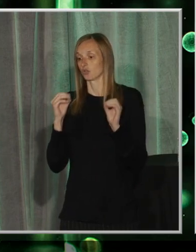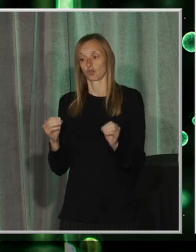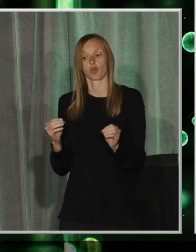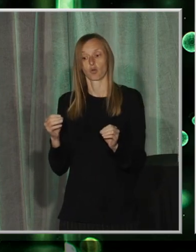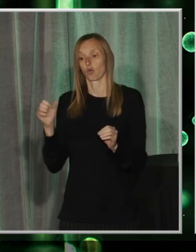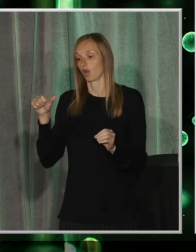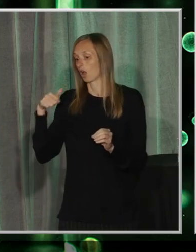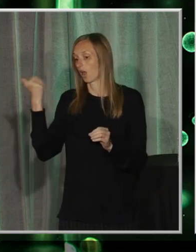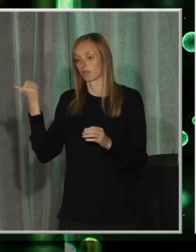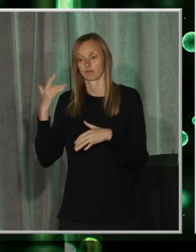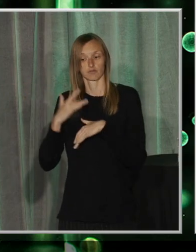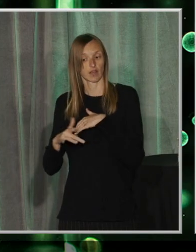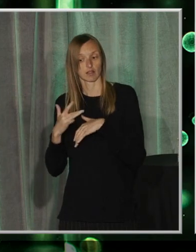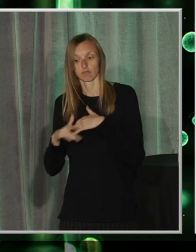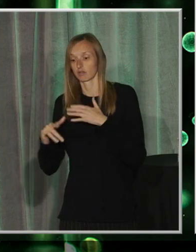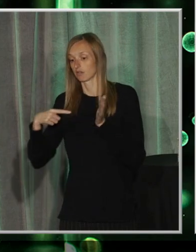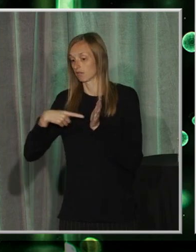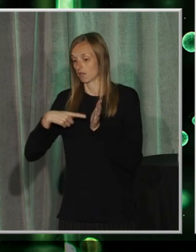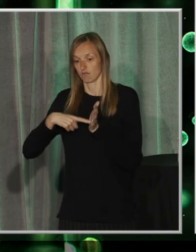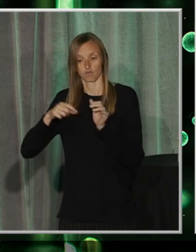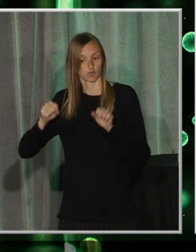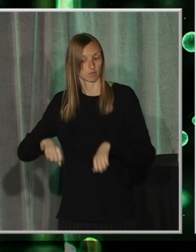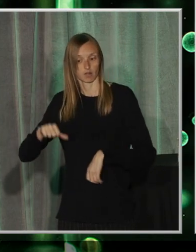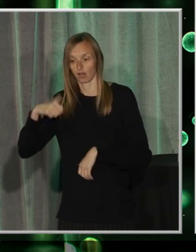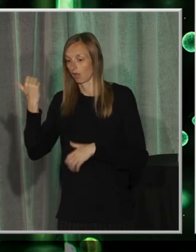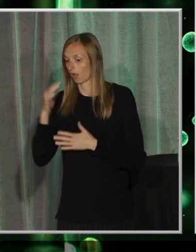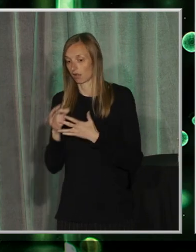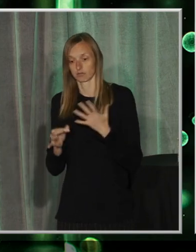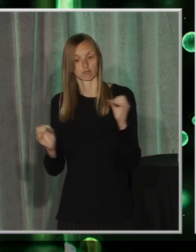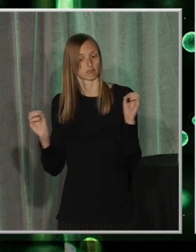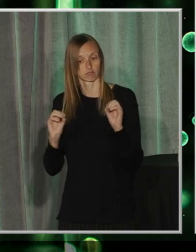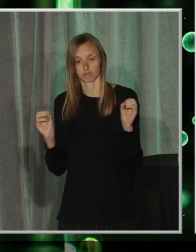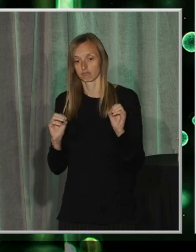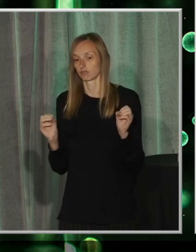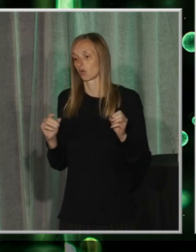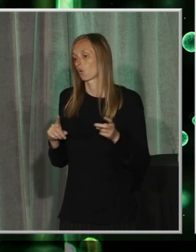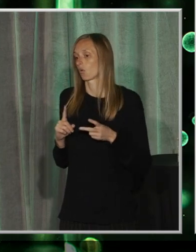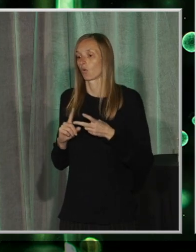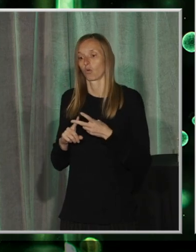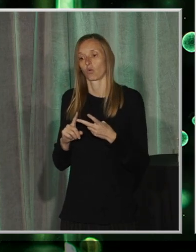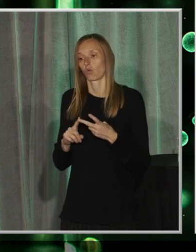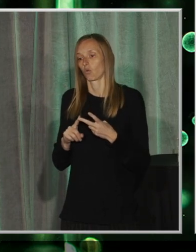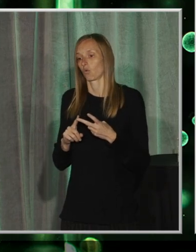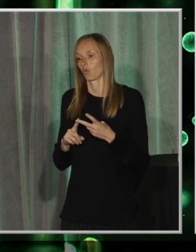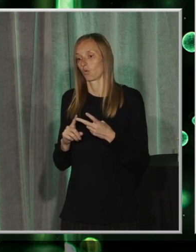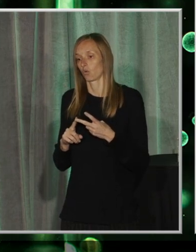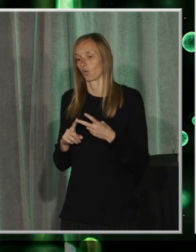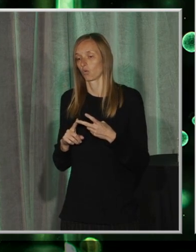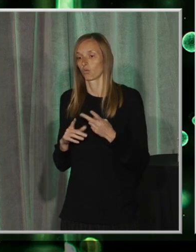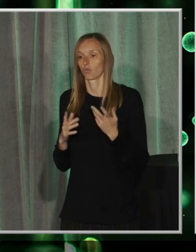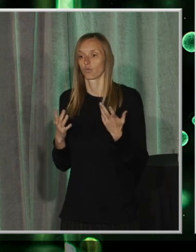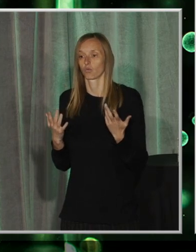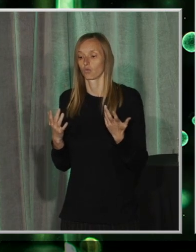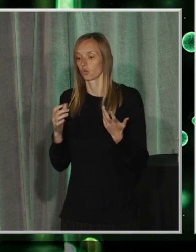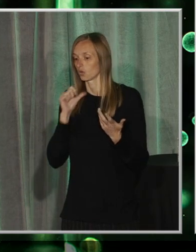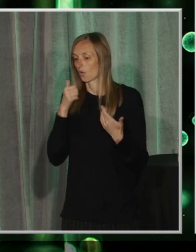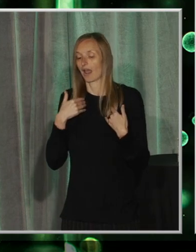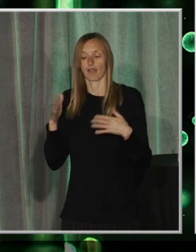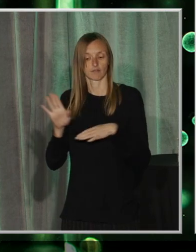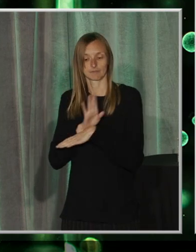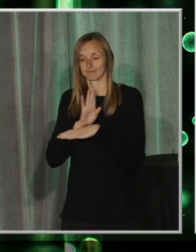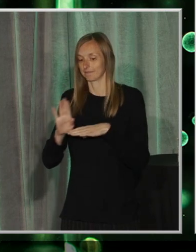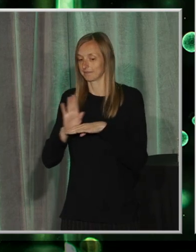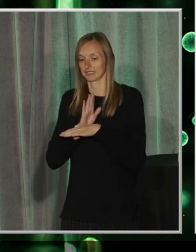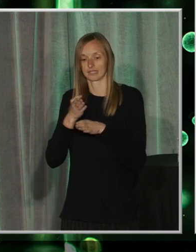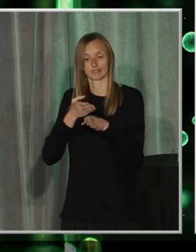available, affordable alternatives, or even because we do not have, I would say, an industry